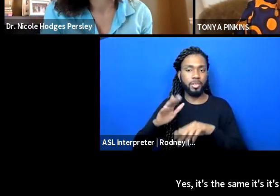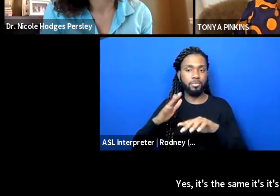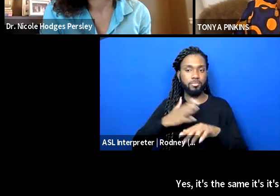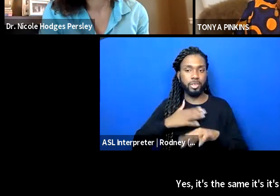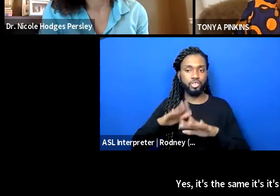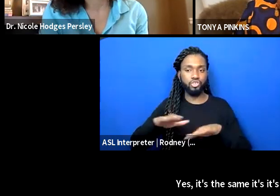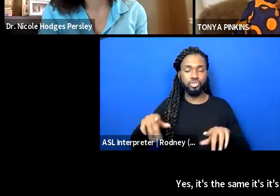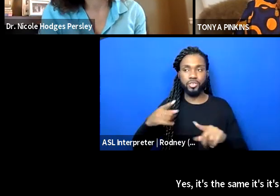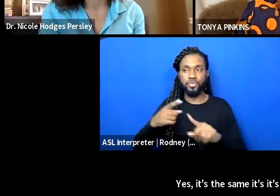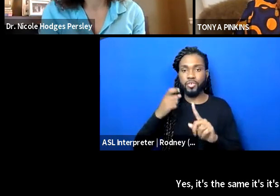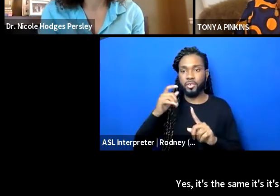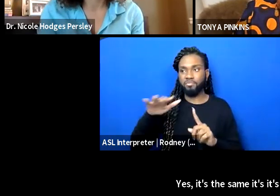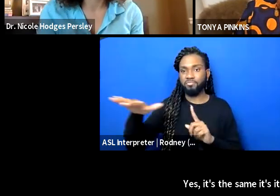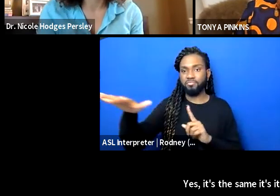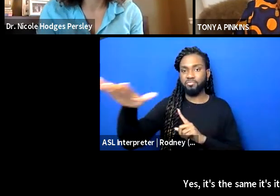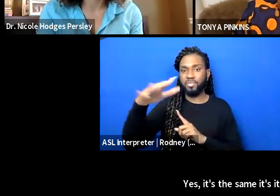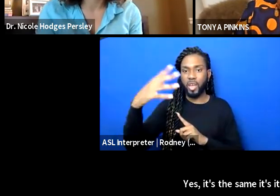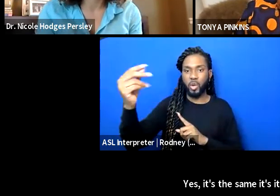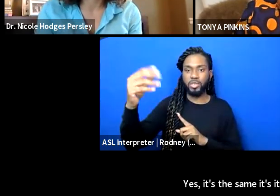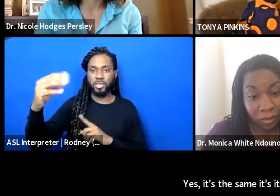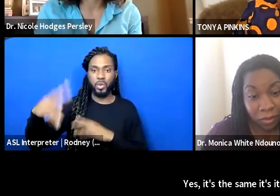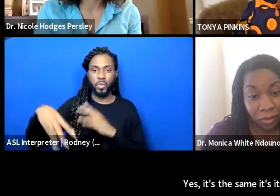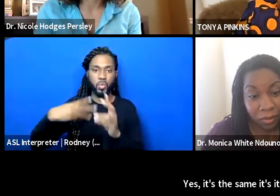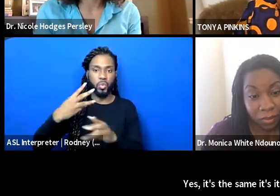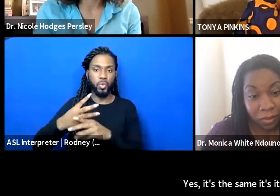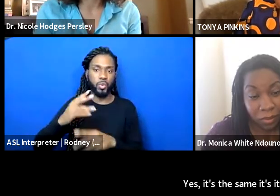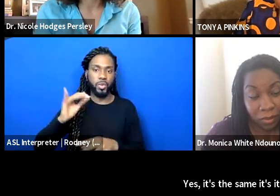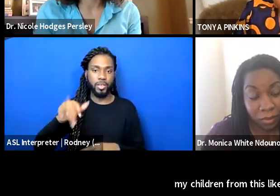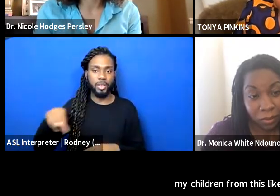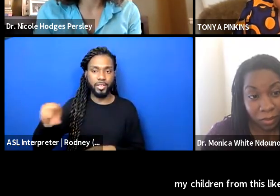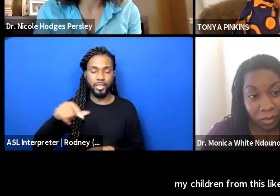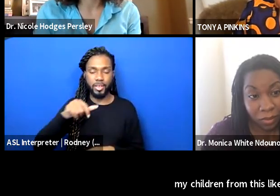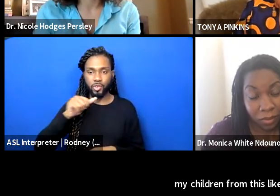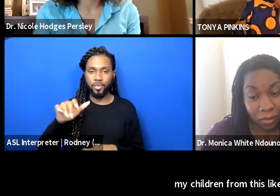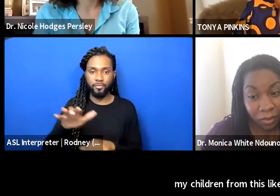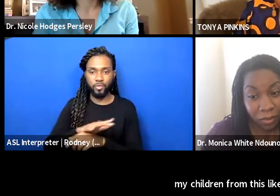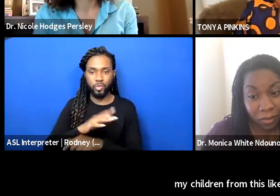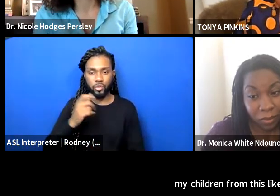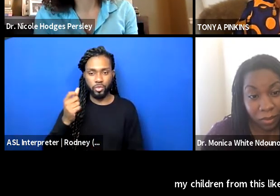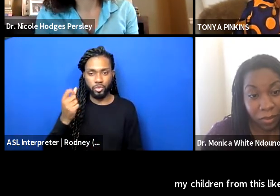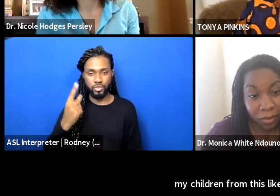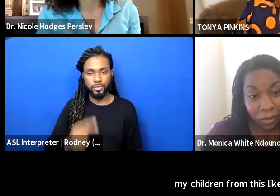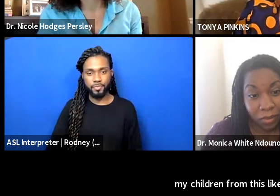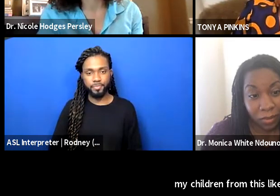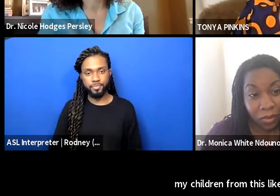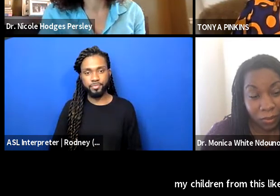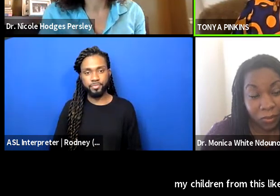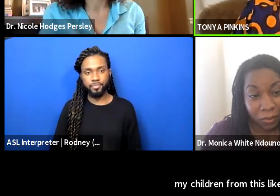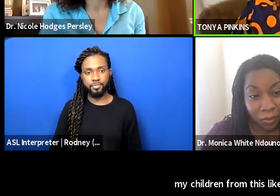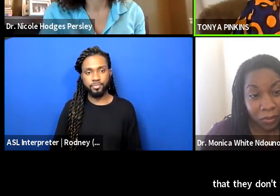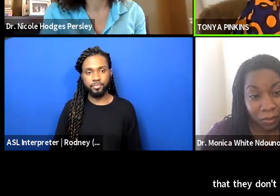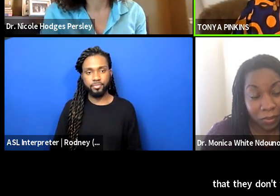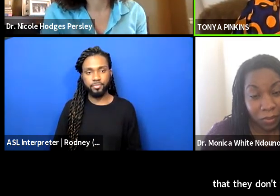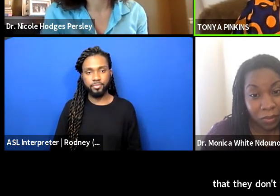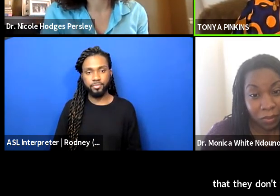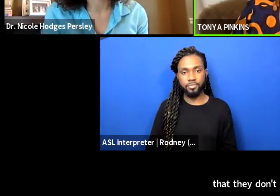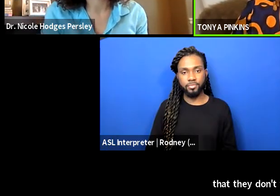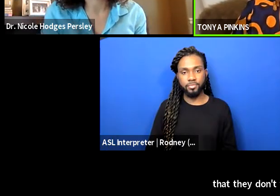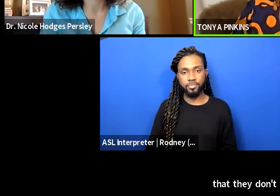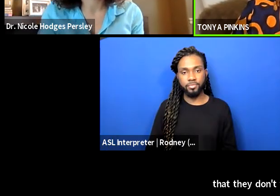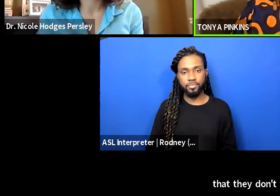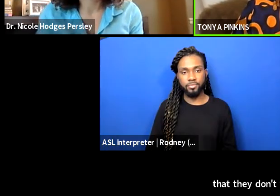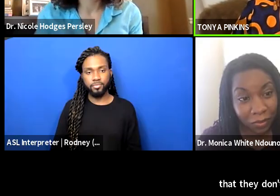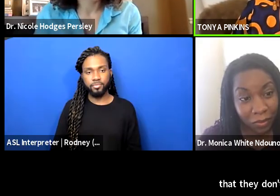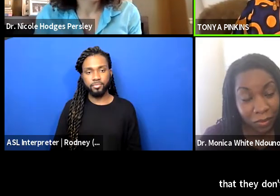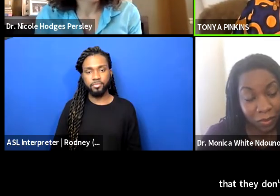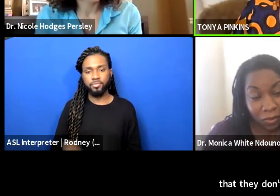this outside force in the world that they don't fully understand. Do you have